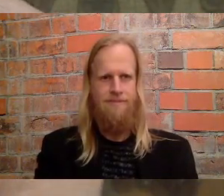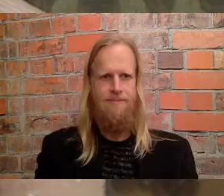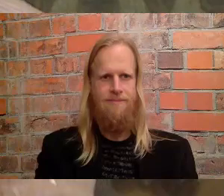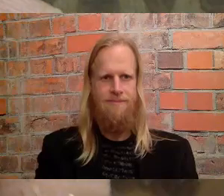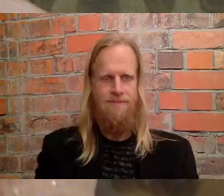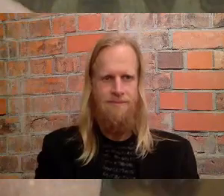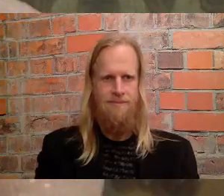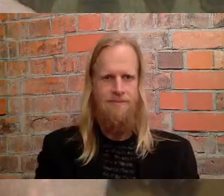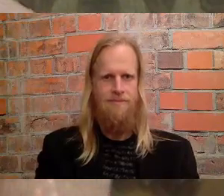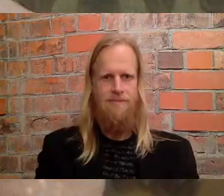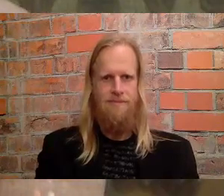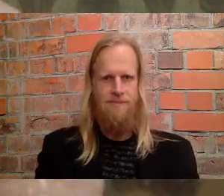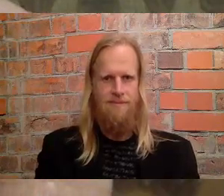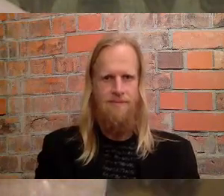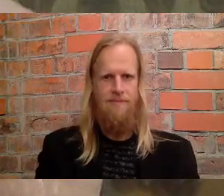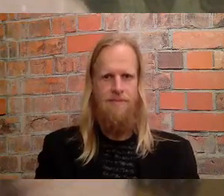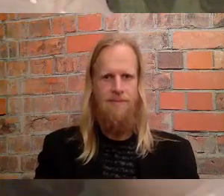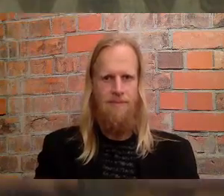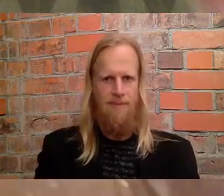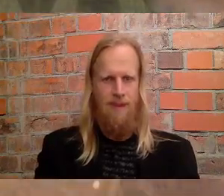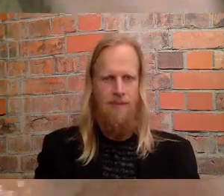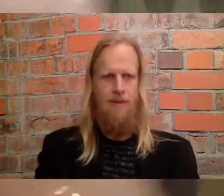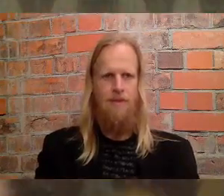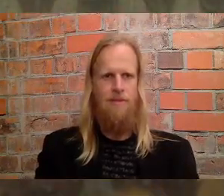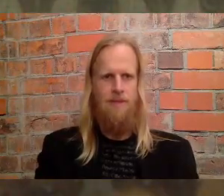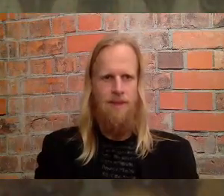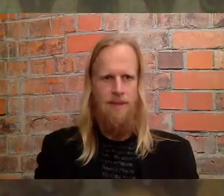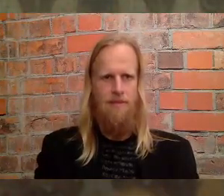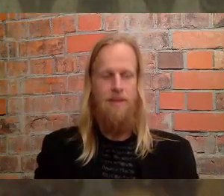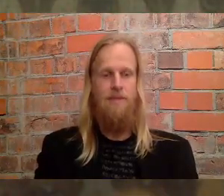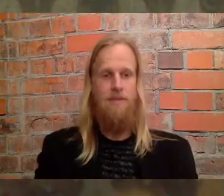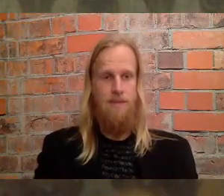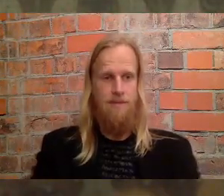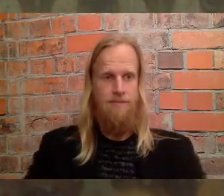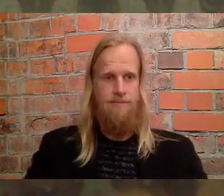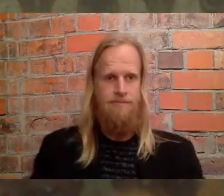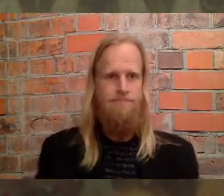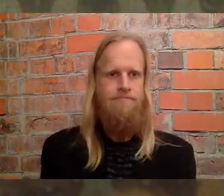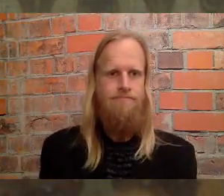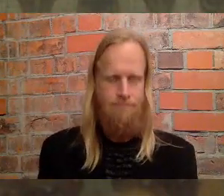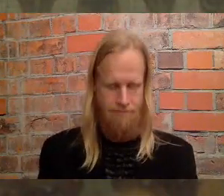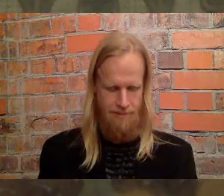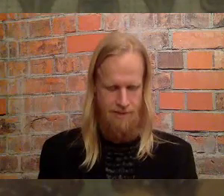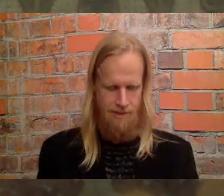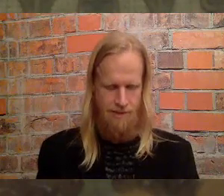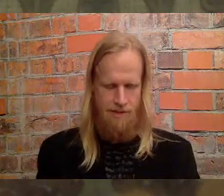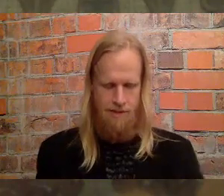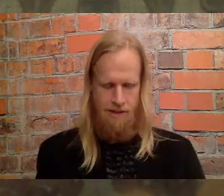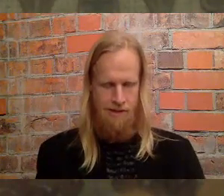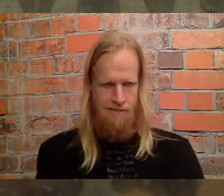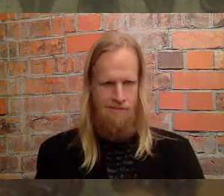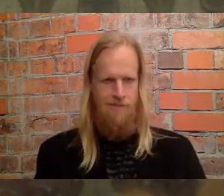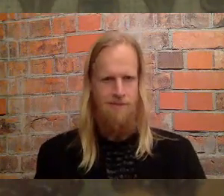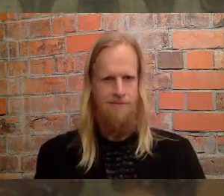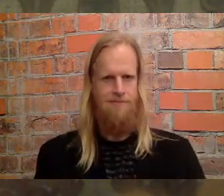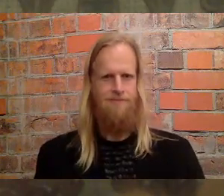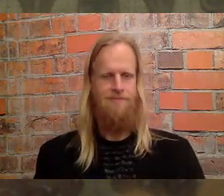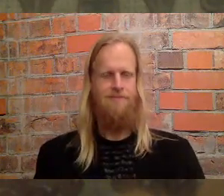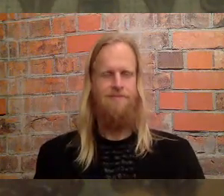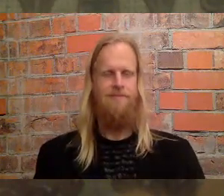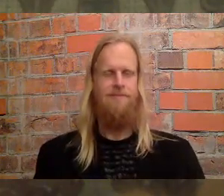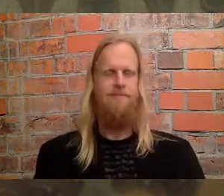about growing beyond my comfort zone. Tapping the inside of the wrist and breathing.